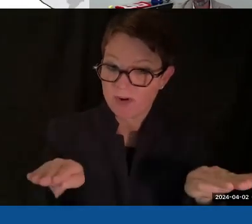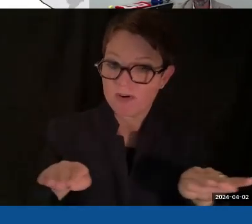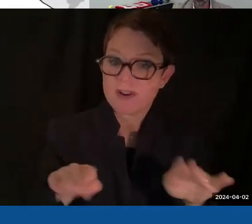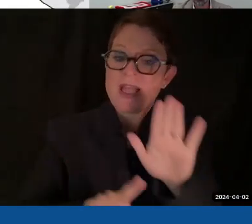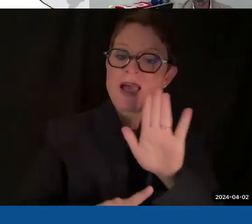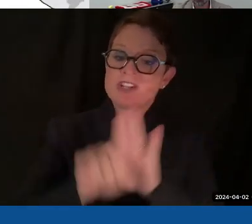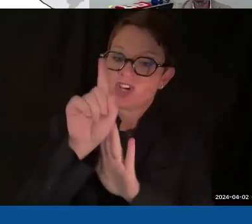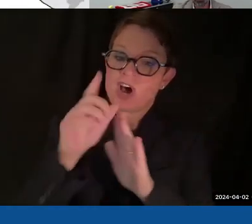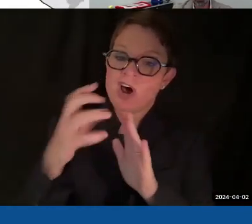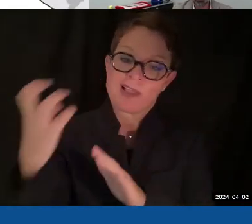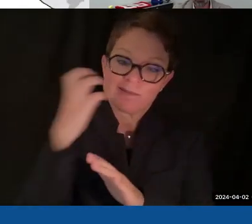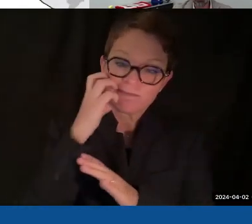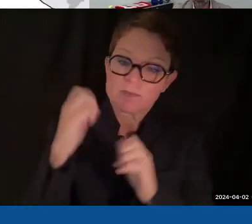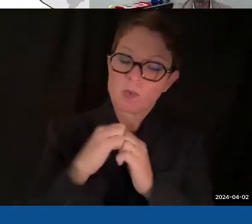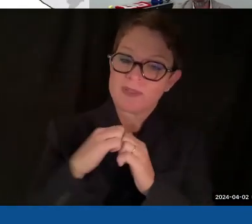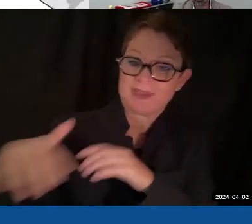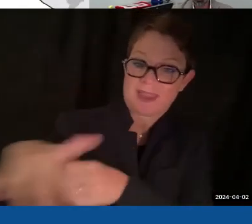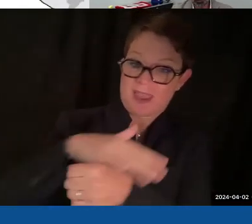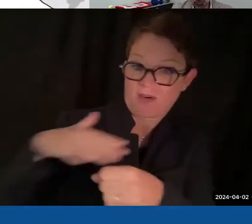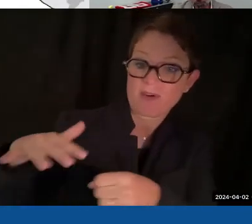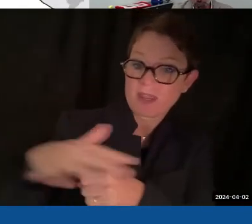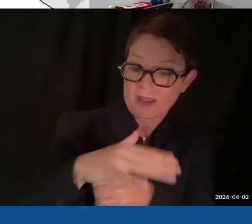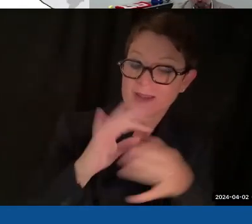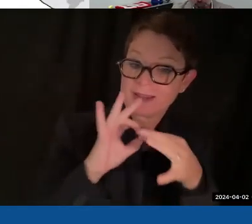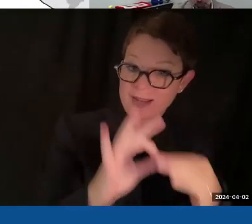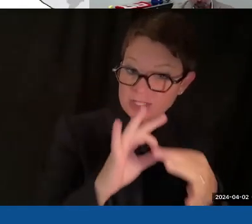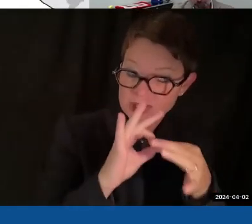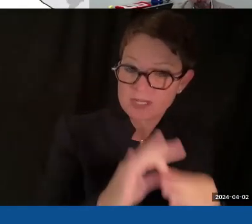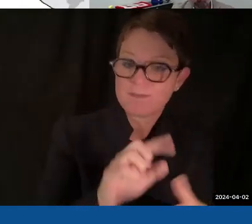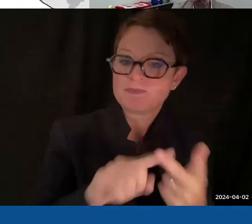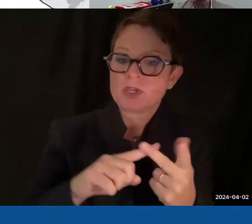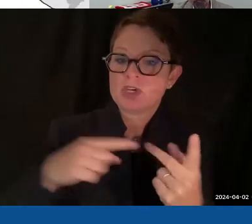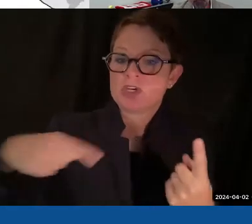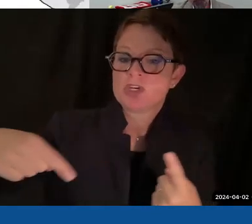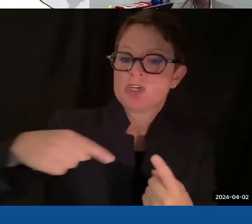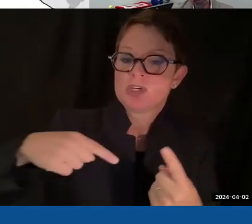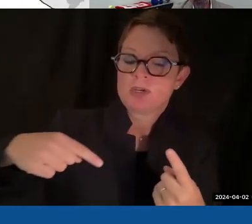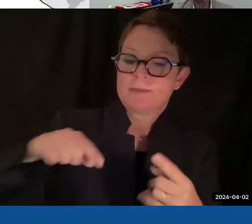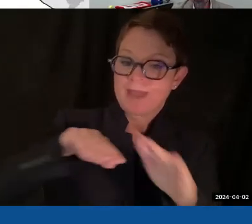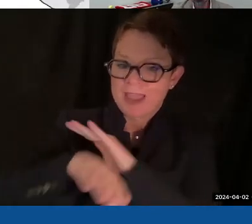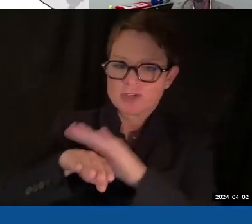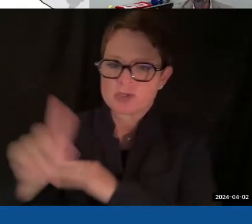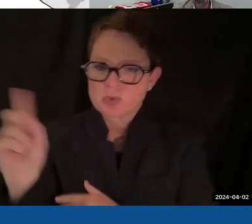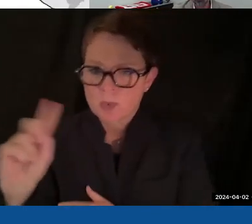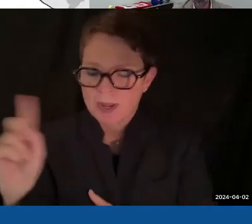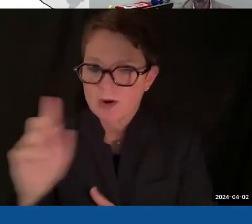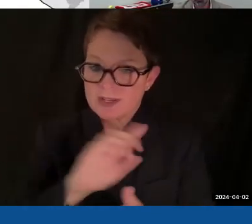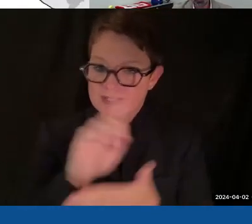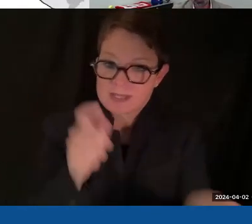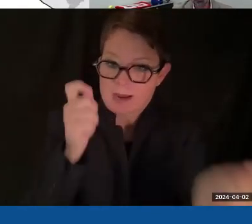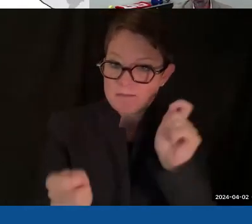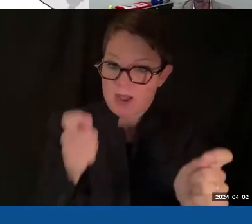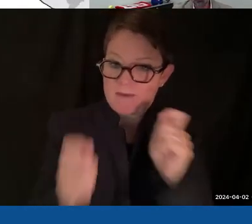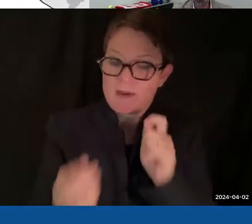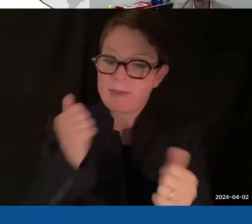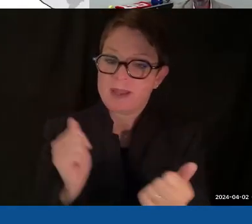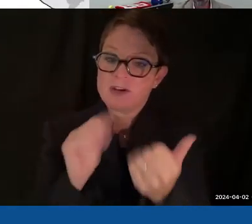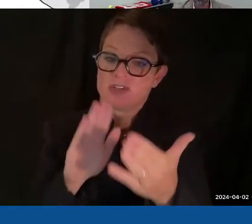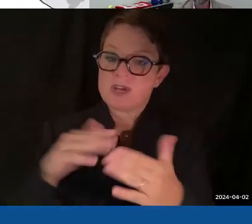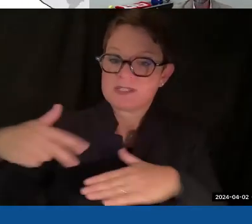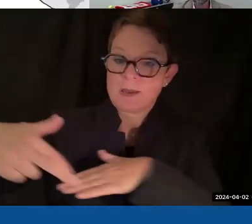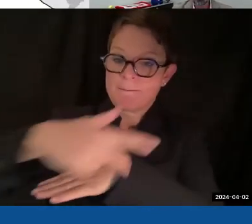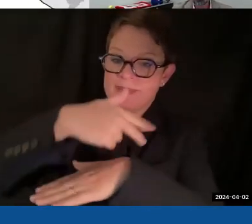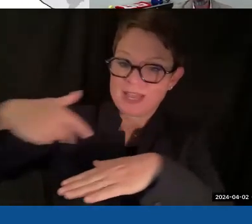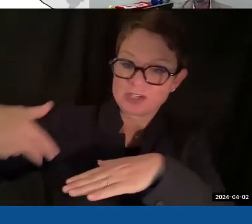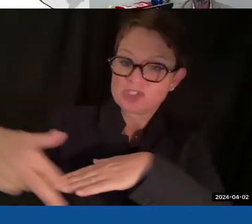density perspective with the surrounding area? Circulation and entrances. Can the design be modified to better address the